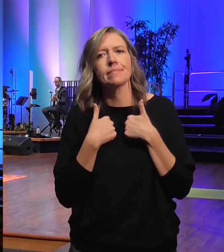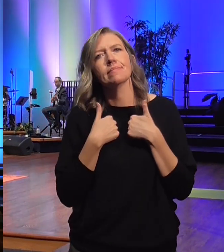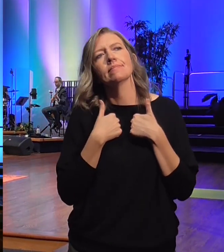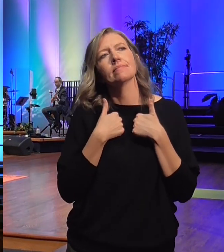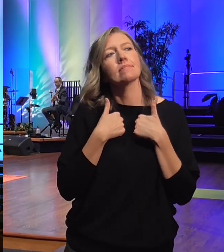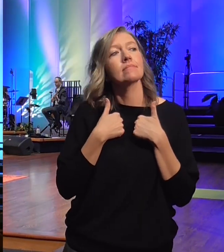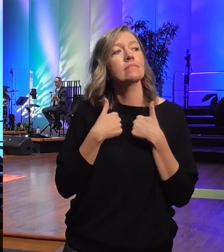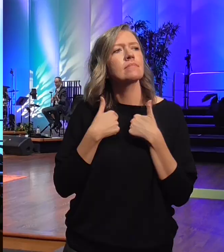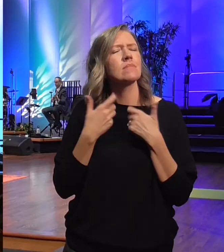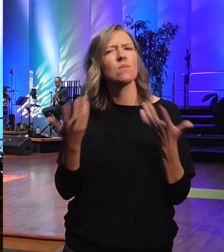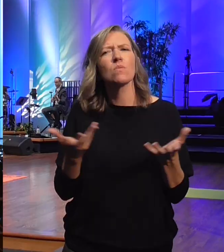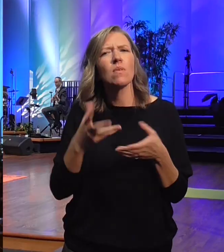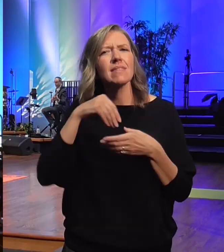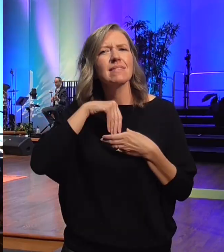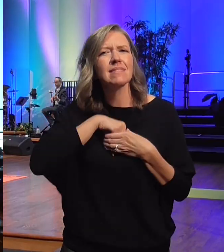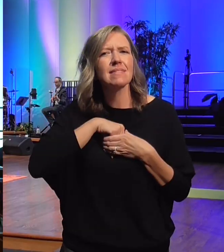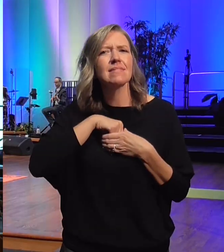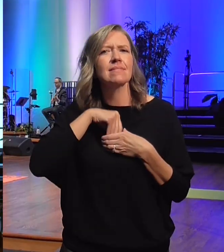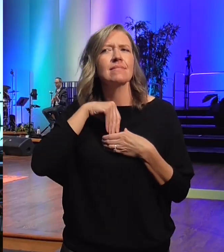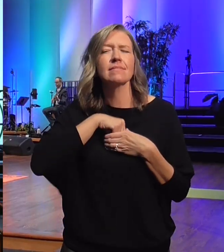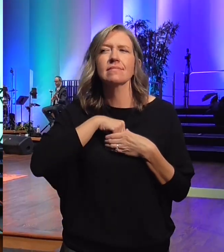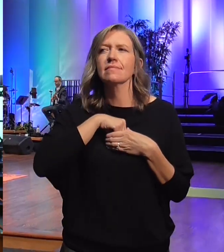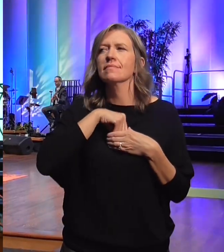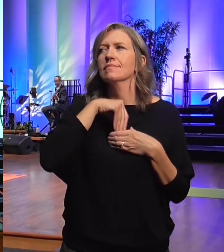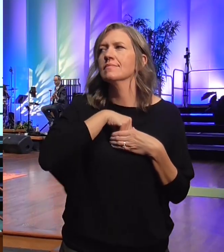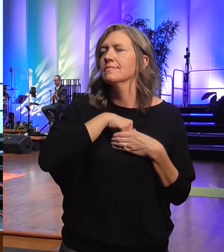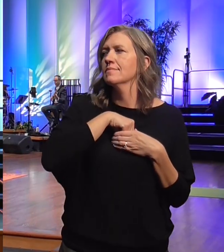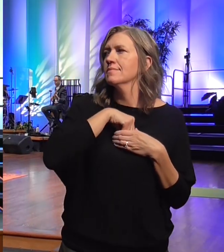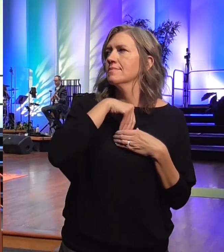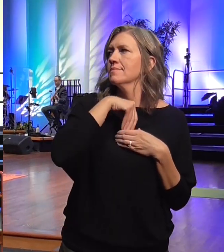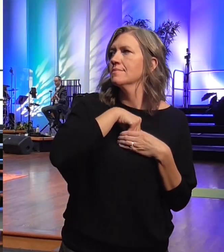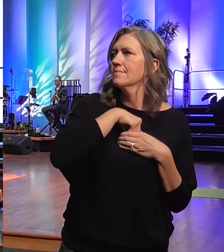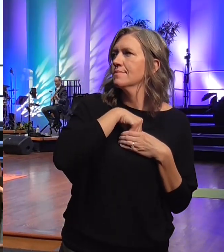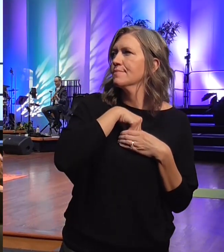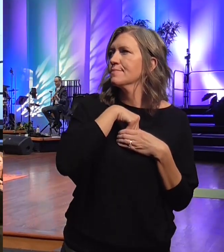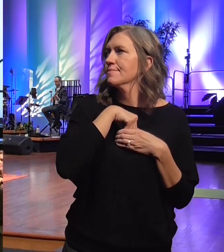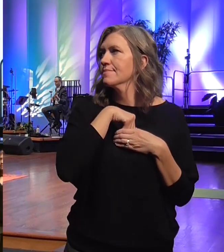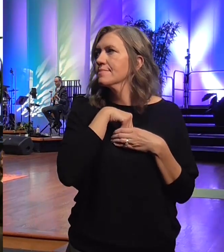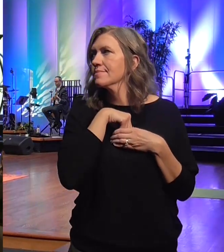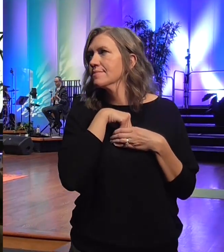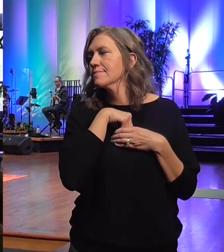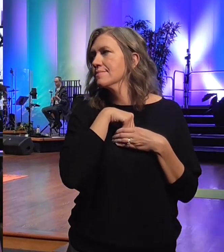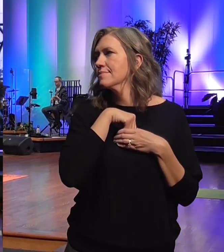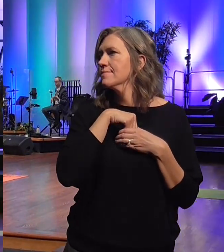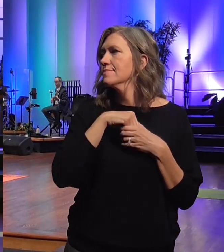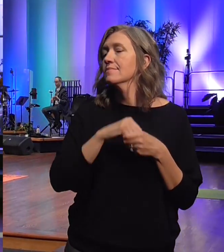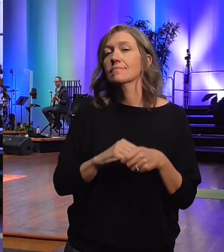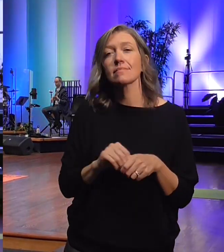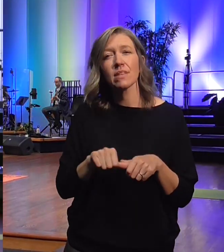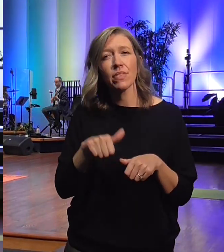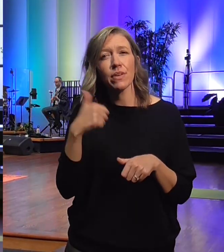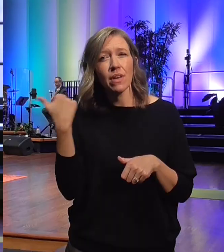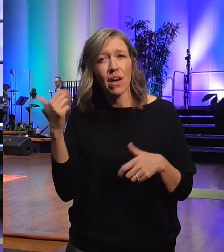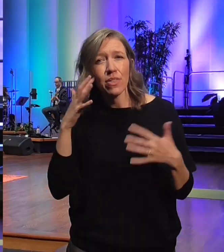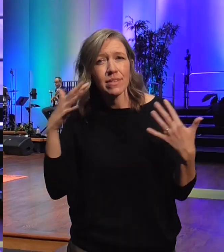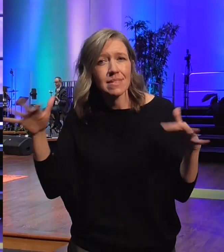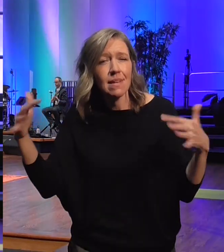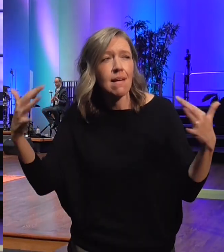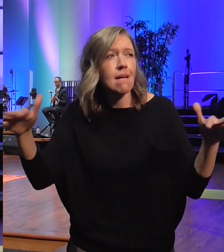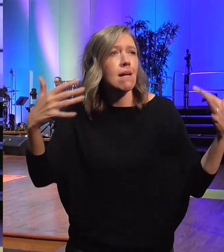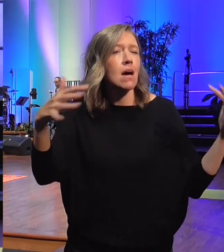life. And what's on the inside, side, side, side. All the